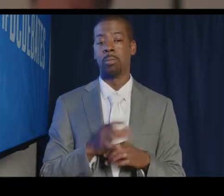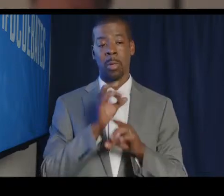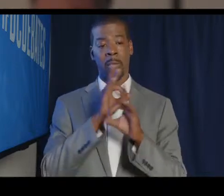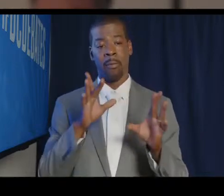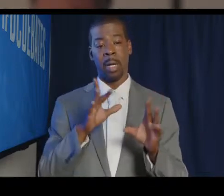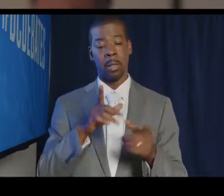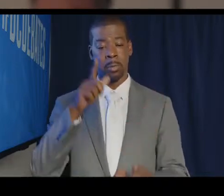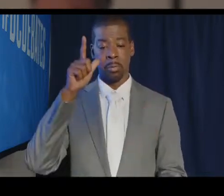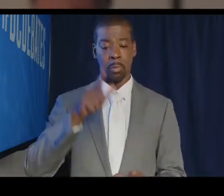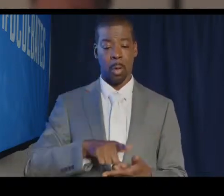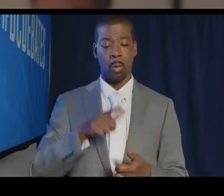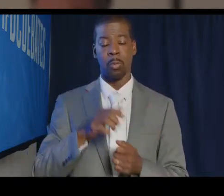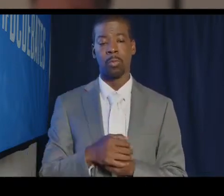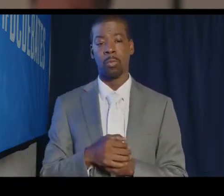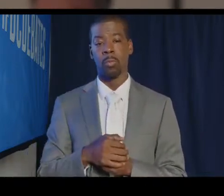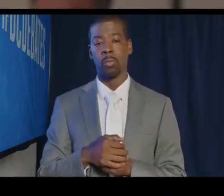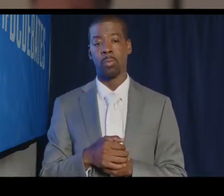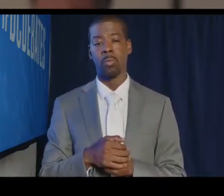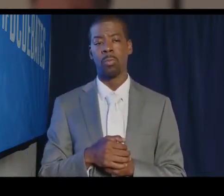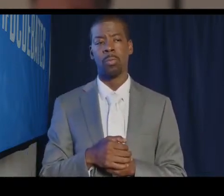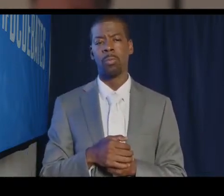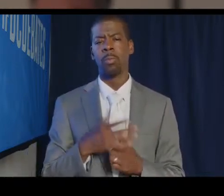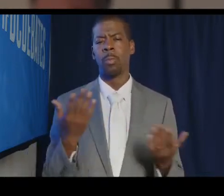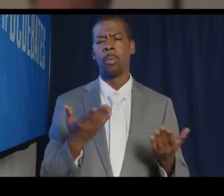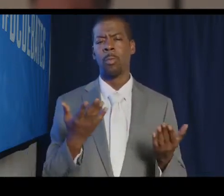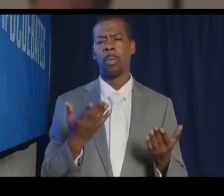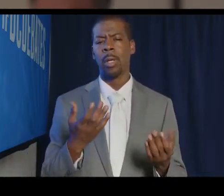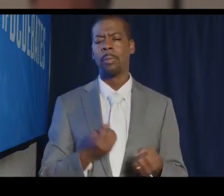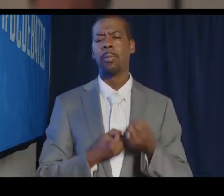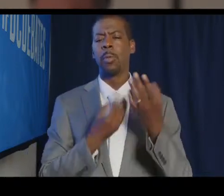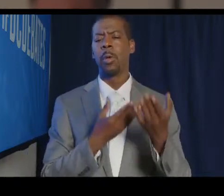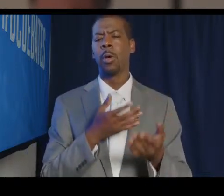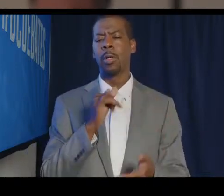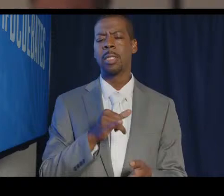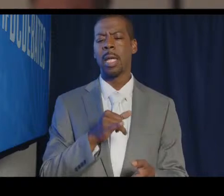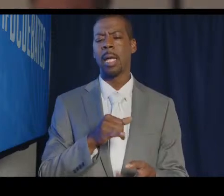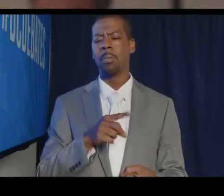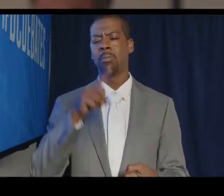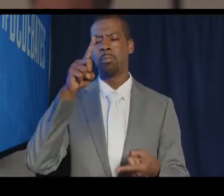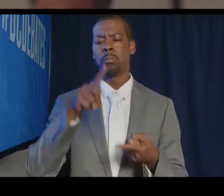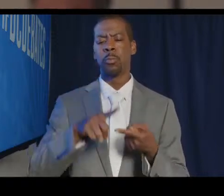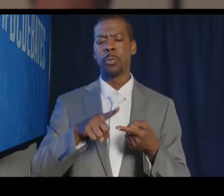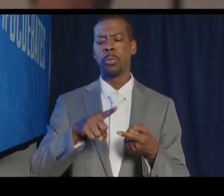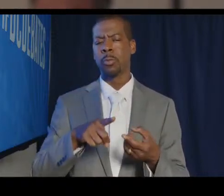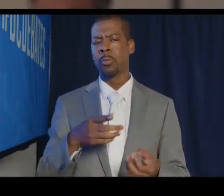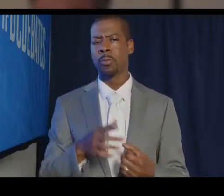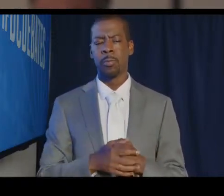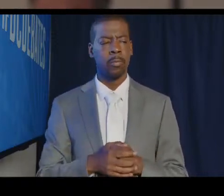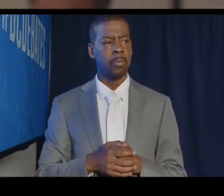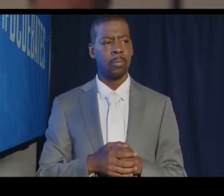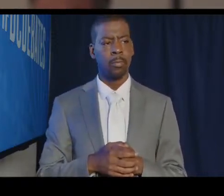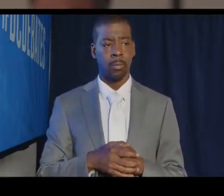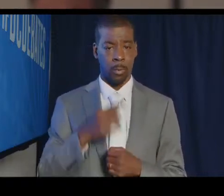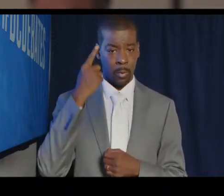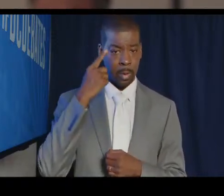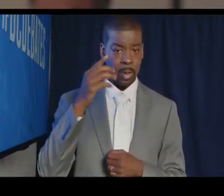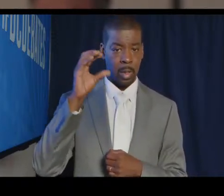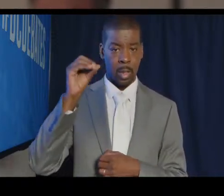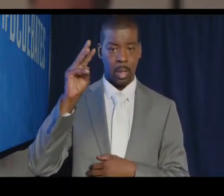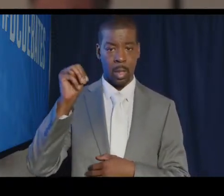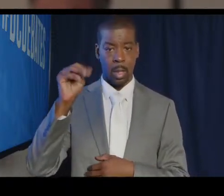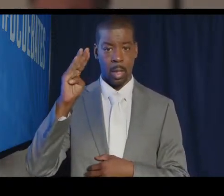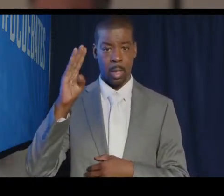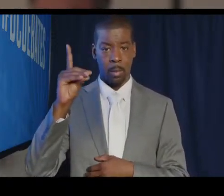35%. What's worked that led to this reduction? Can you attribute it to anything in the omnibus legislation, or is it something